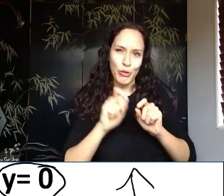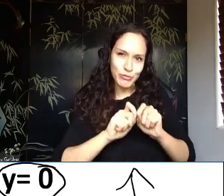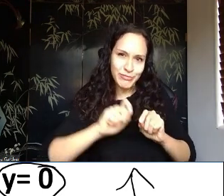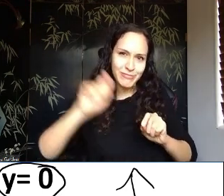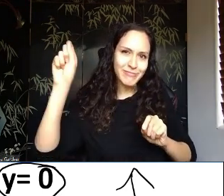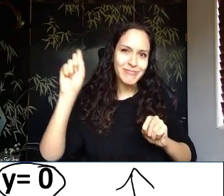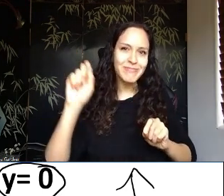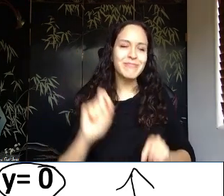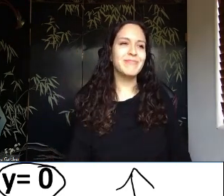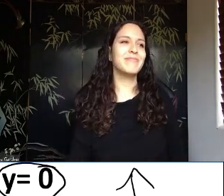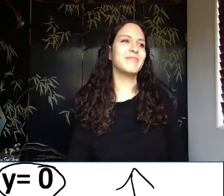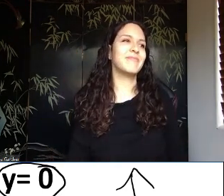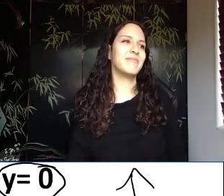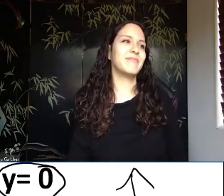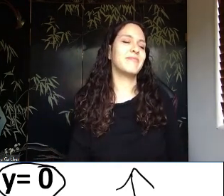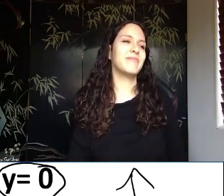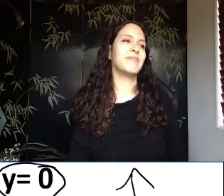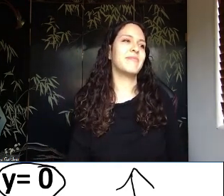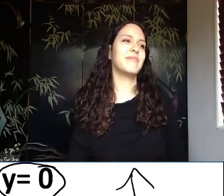There